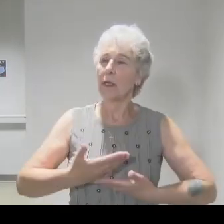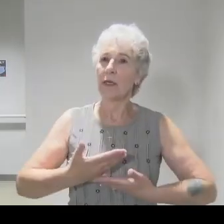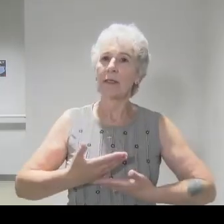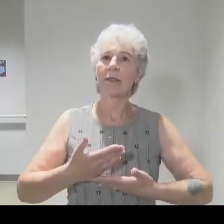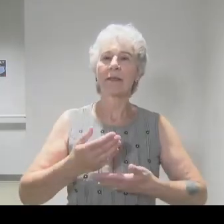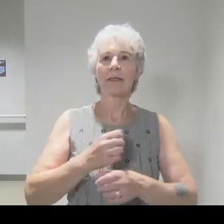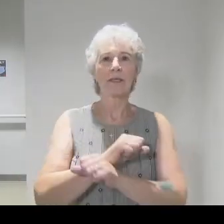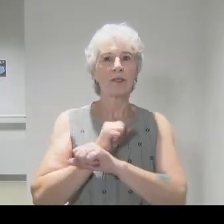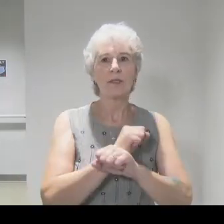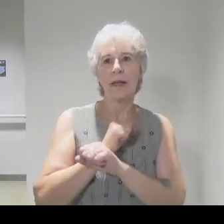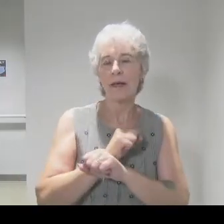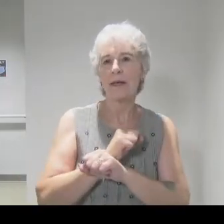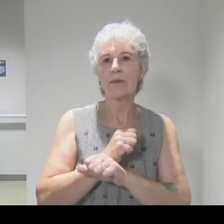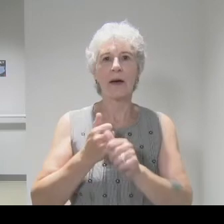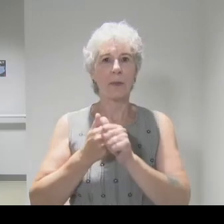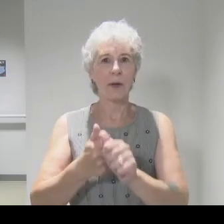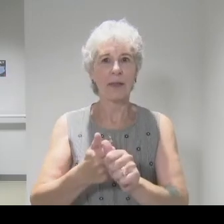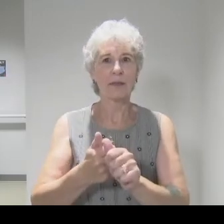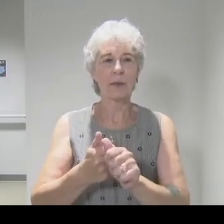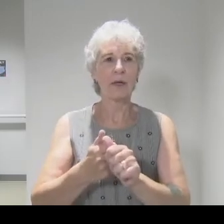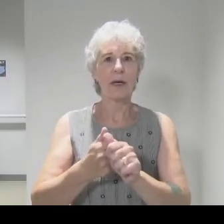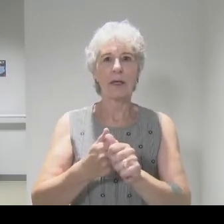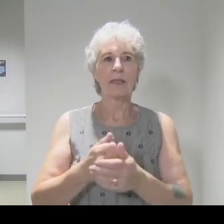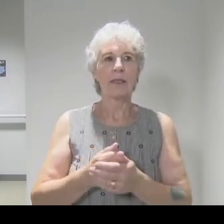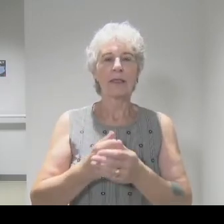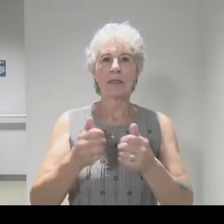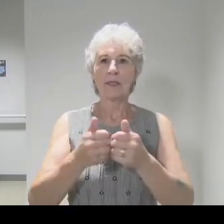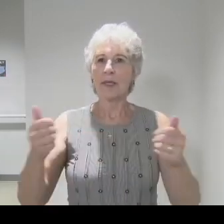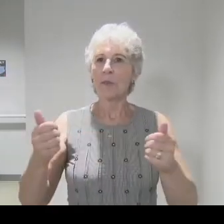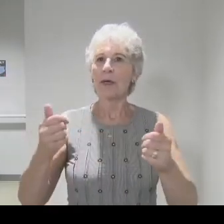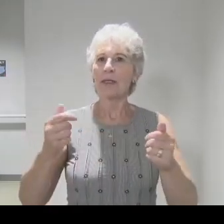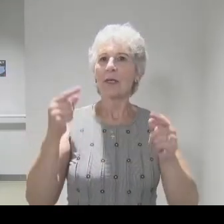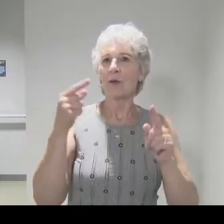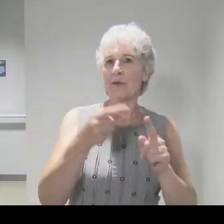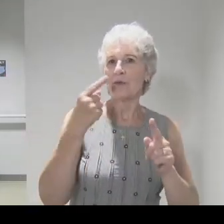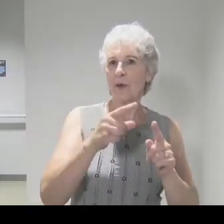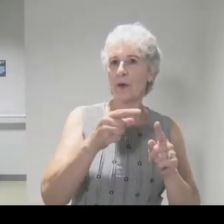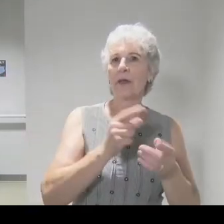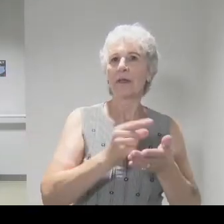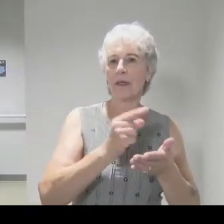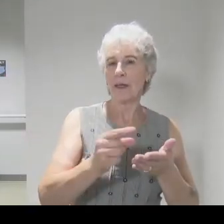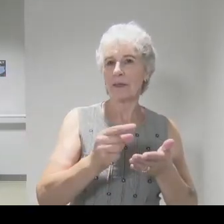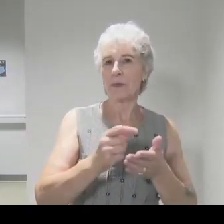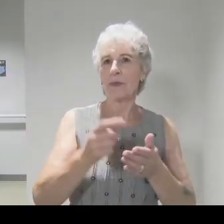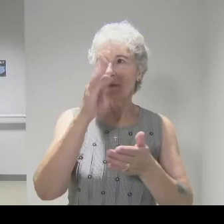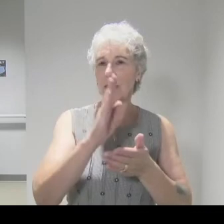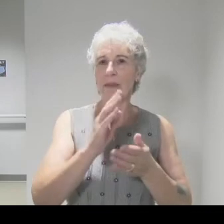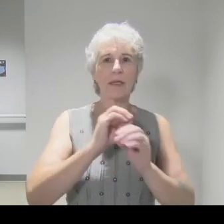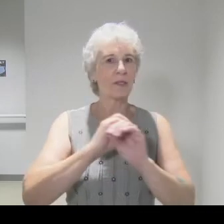called apostle, and totally separated unto the gospel of God. Nothing else mattered to him so much as the